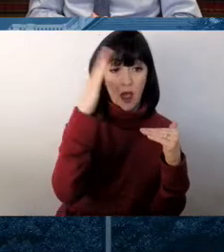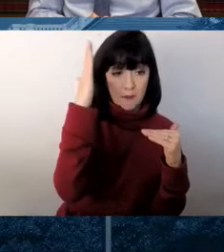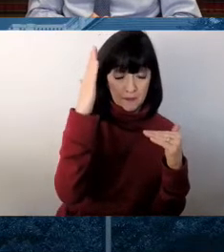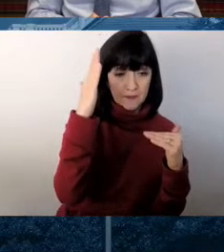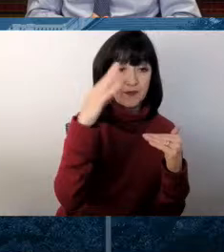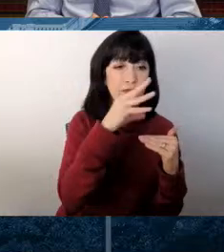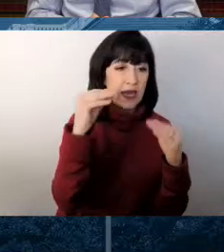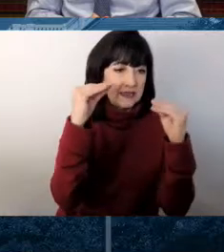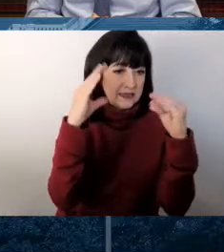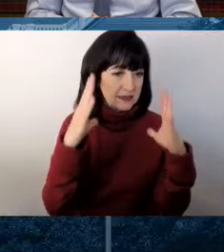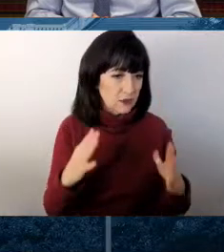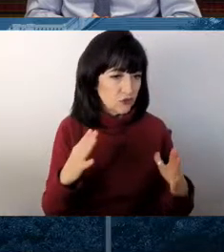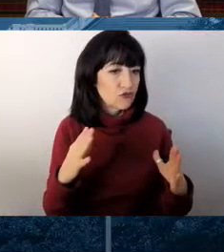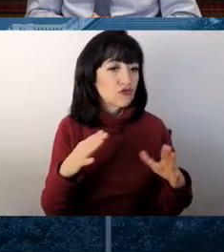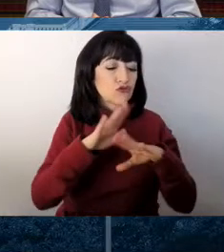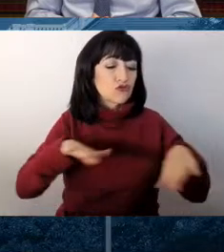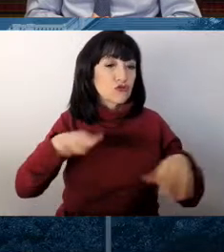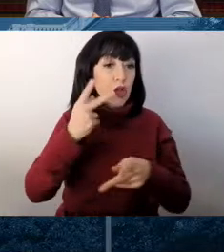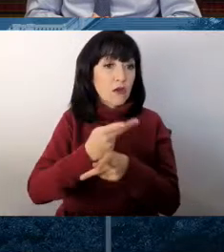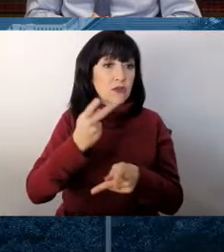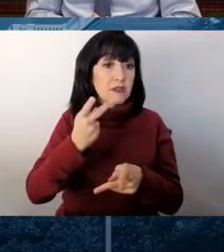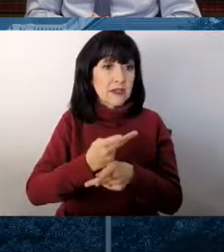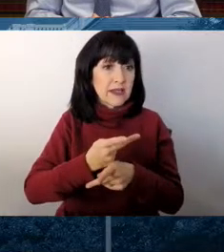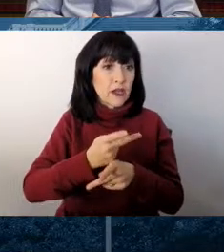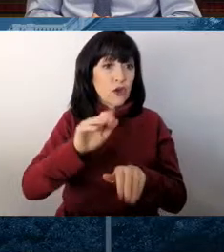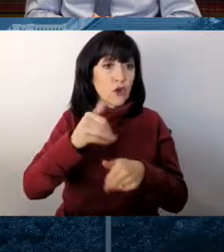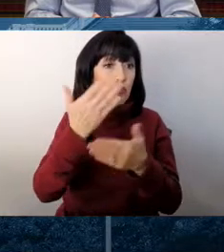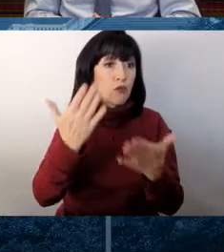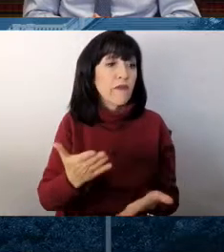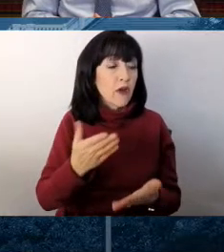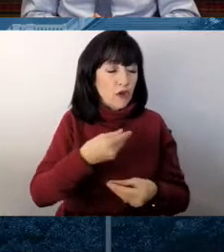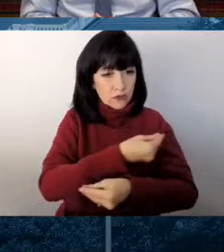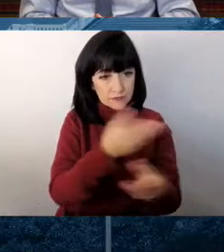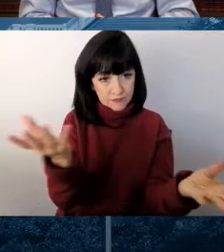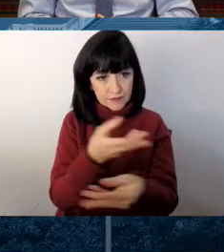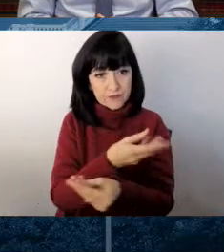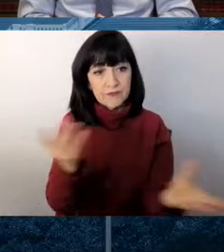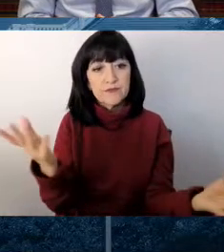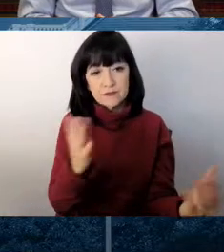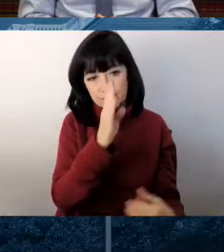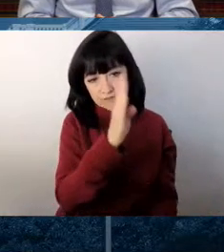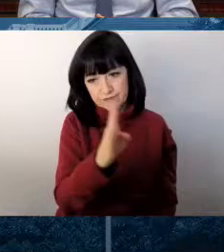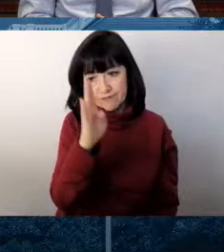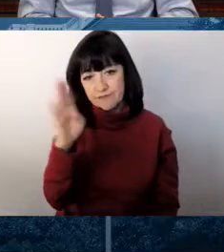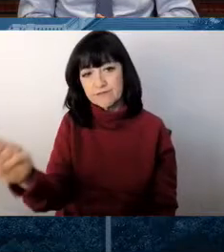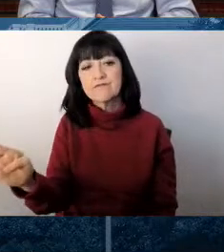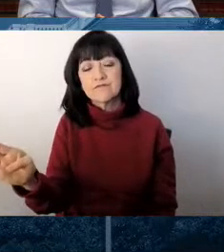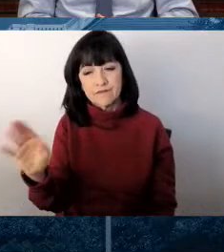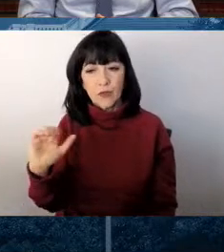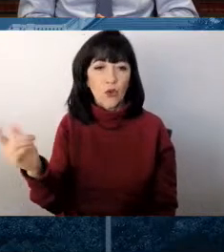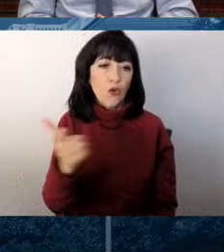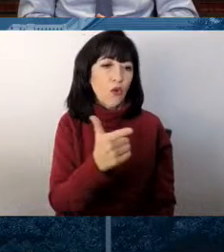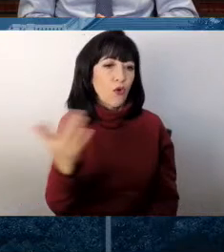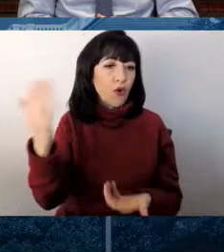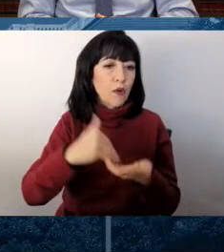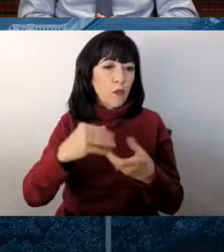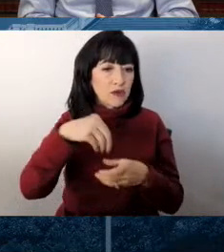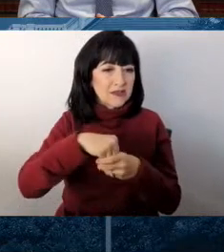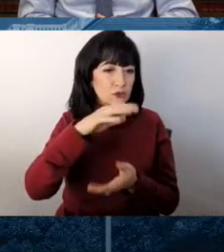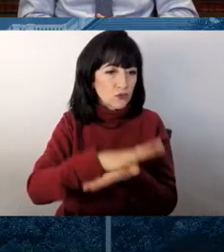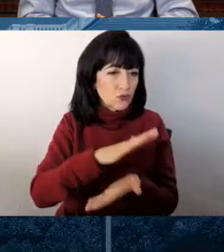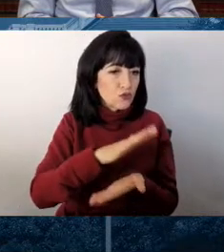childcare providers. We'll be distributing them directly to our partners in the schools and the childcare facilities,